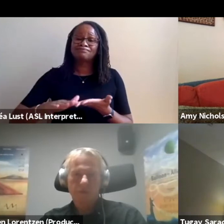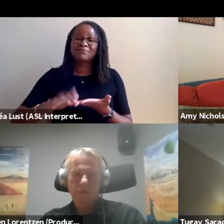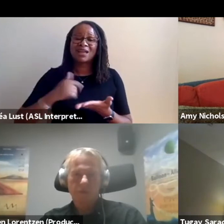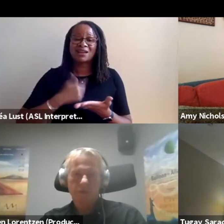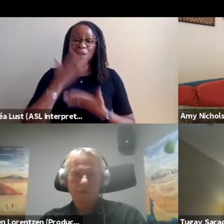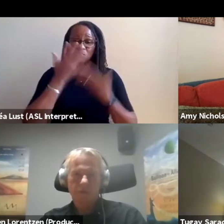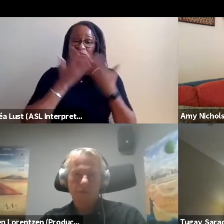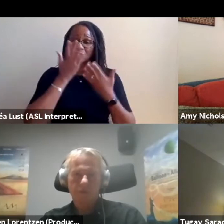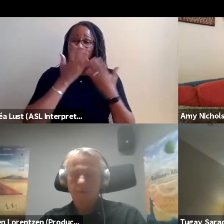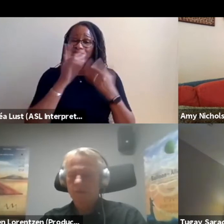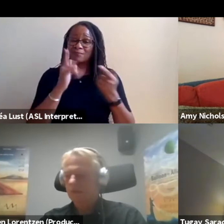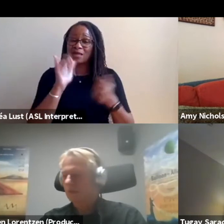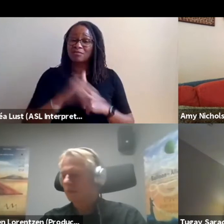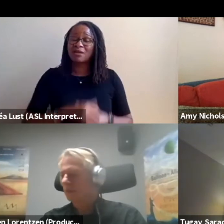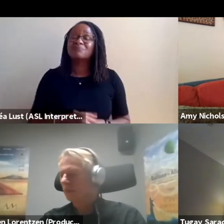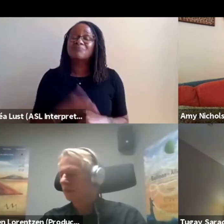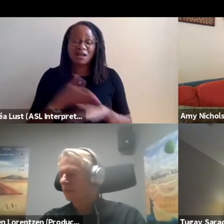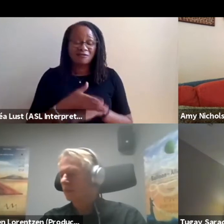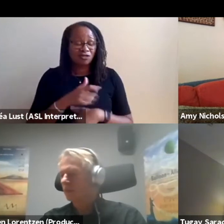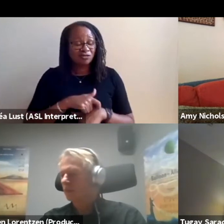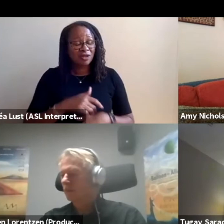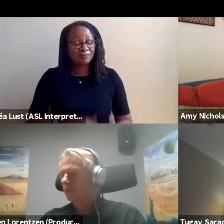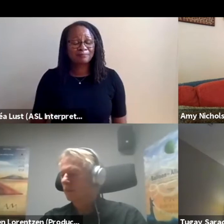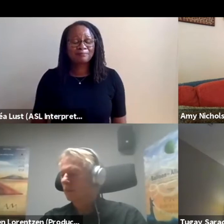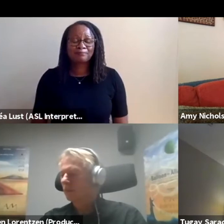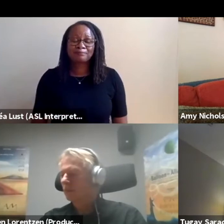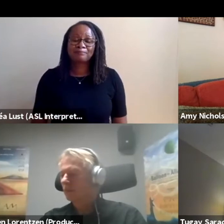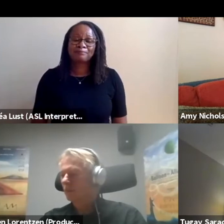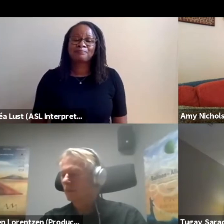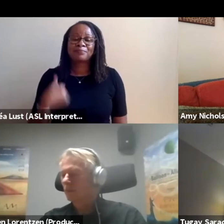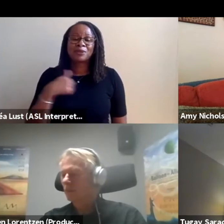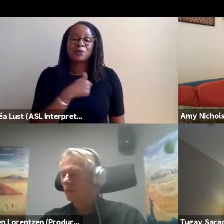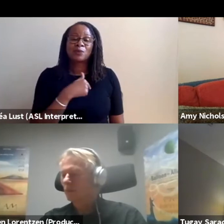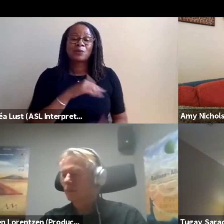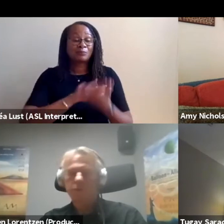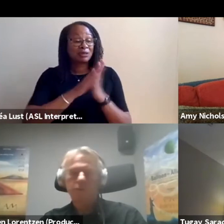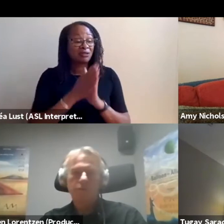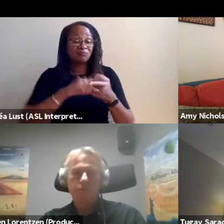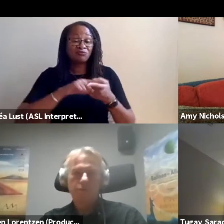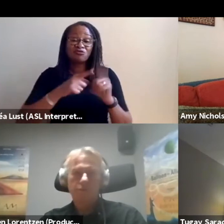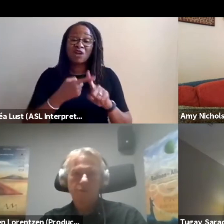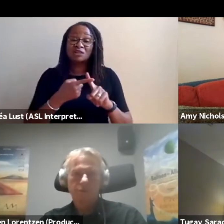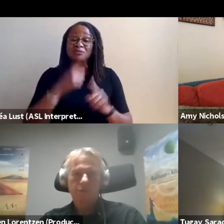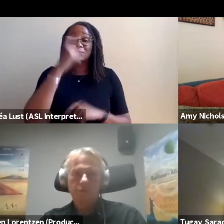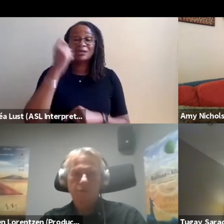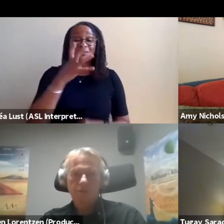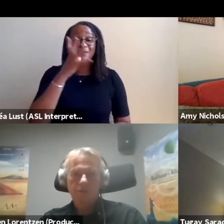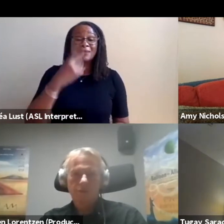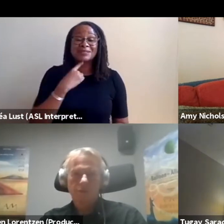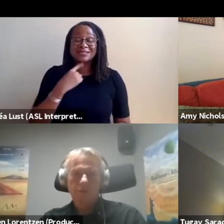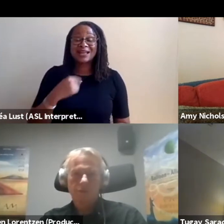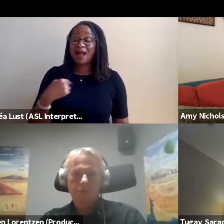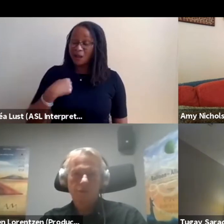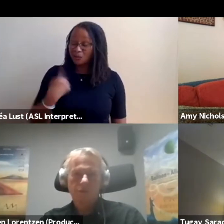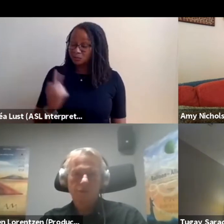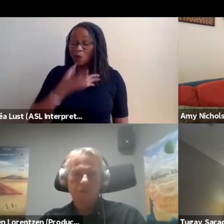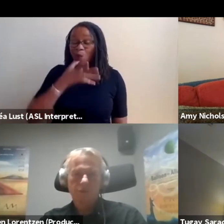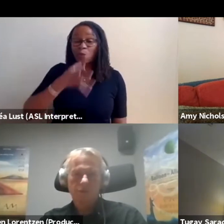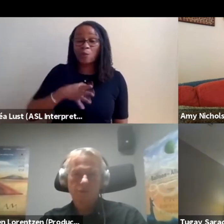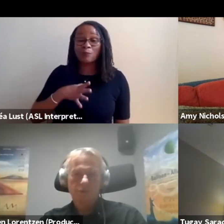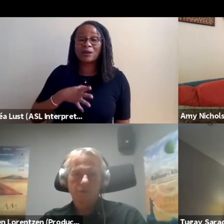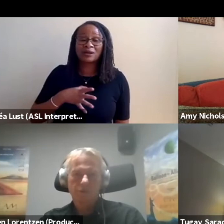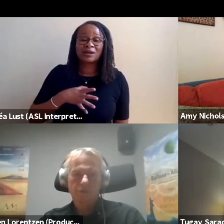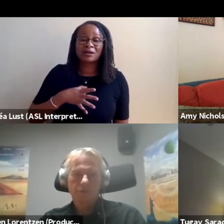that after a while. So, and we become good friends because she said, you know, I was just a woman. My